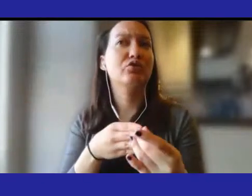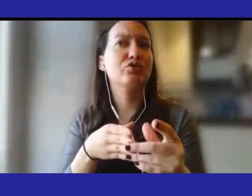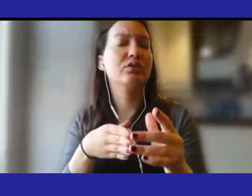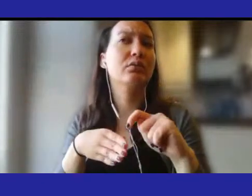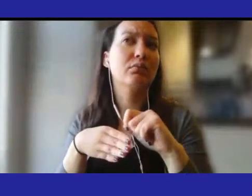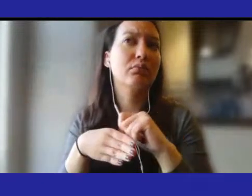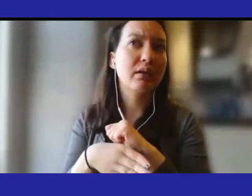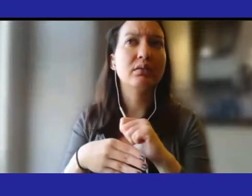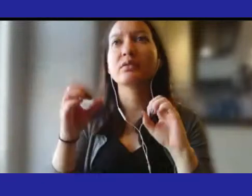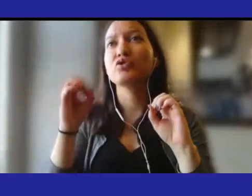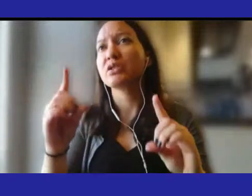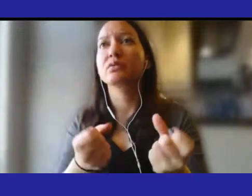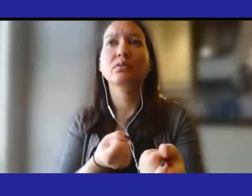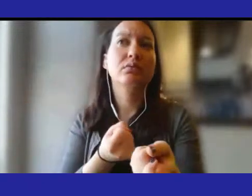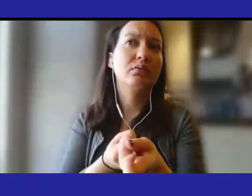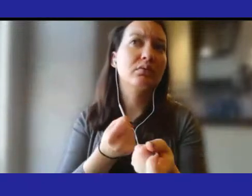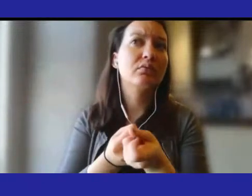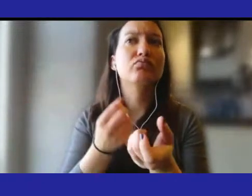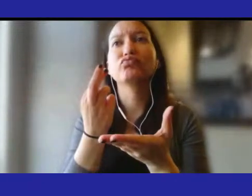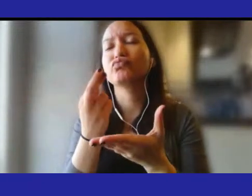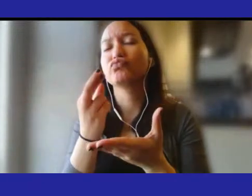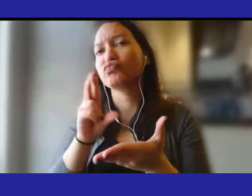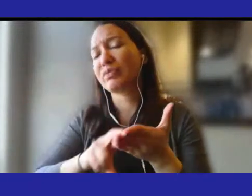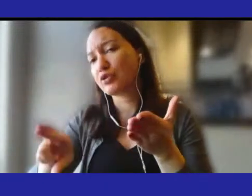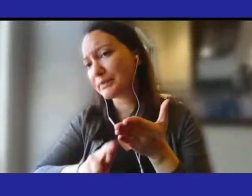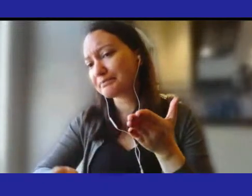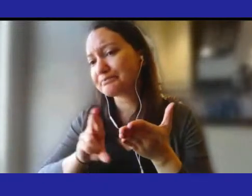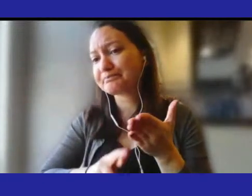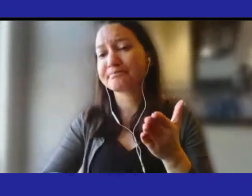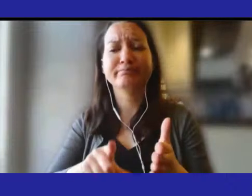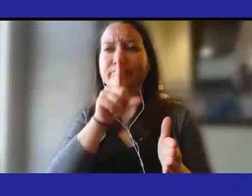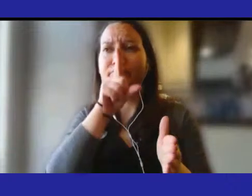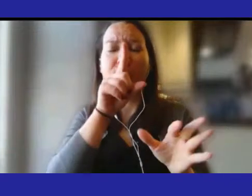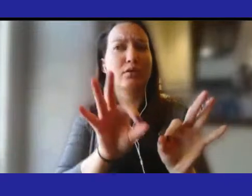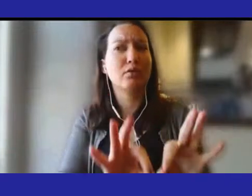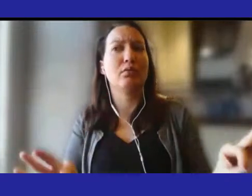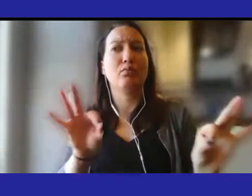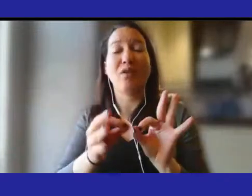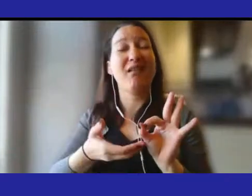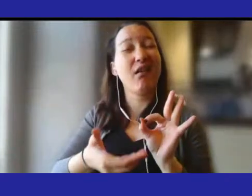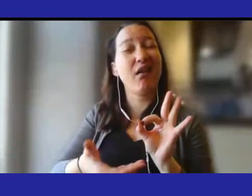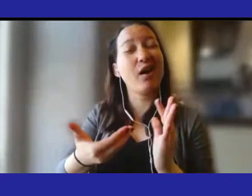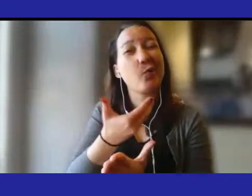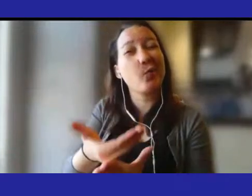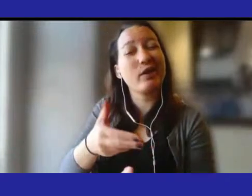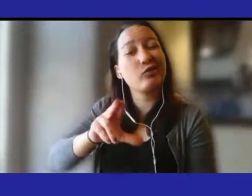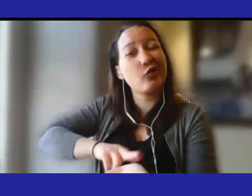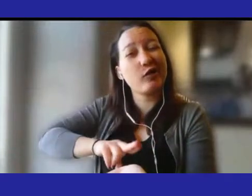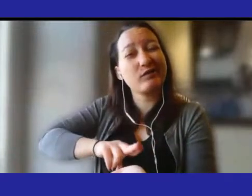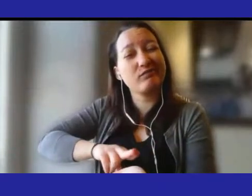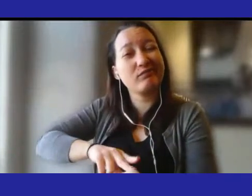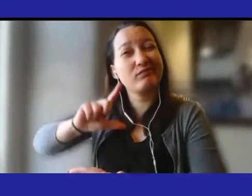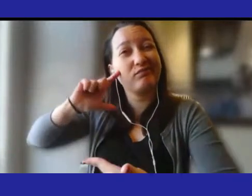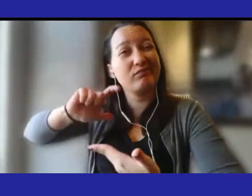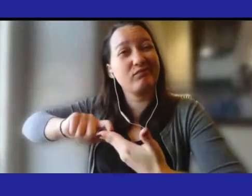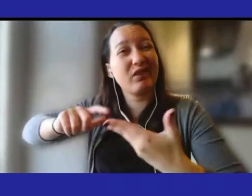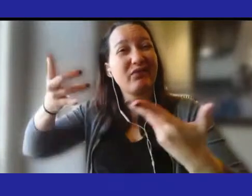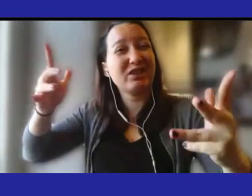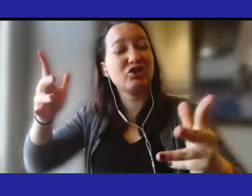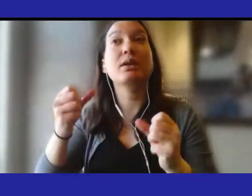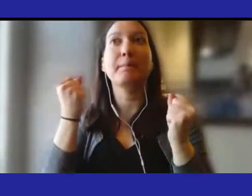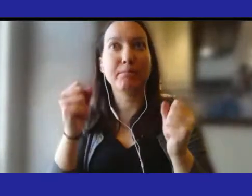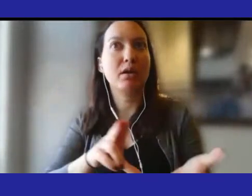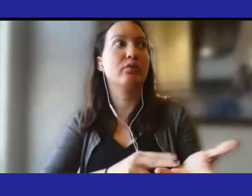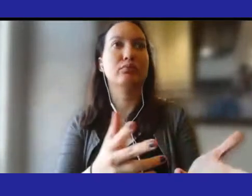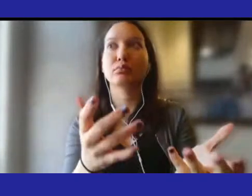education, advocacy, and research. And this is really important. As we hire new nurses, we have identified that many nurses want to